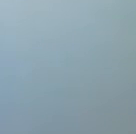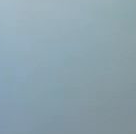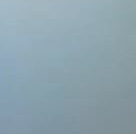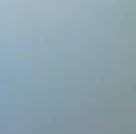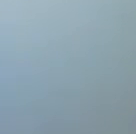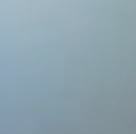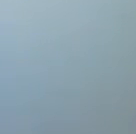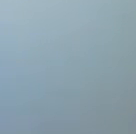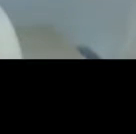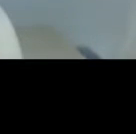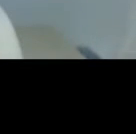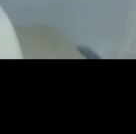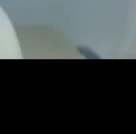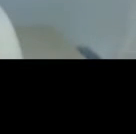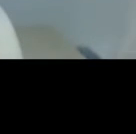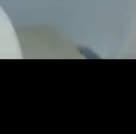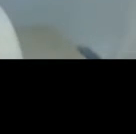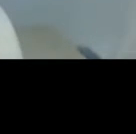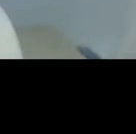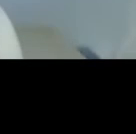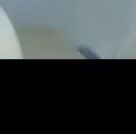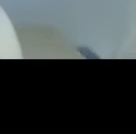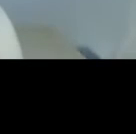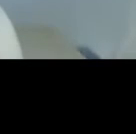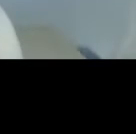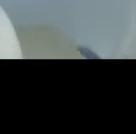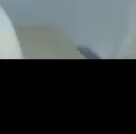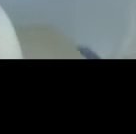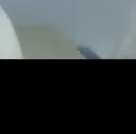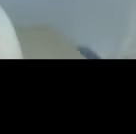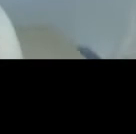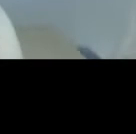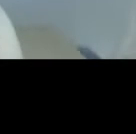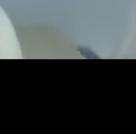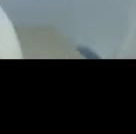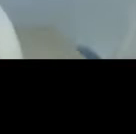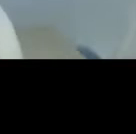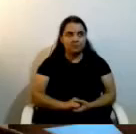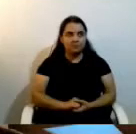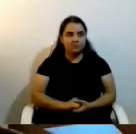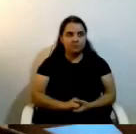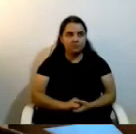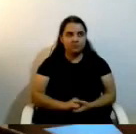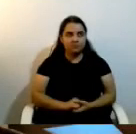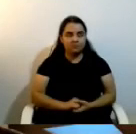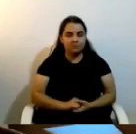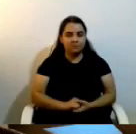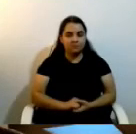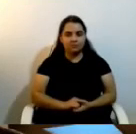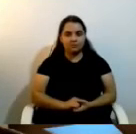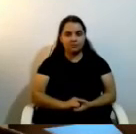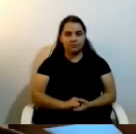People International. Vamos então ver o vídeo que o Adolfo nos enviou. Hello